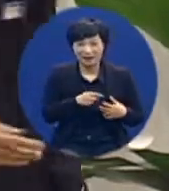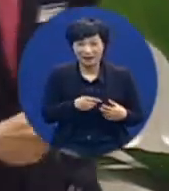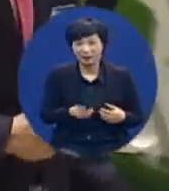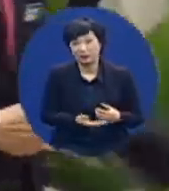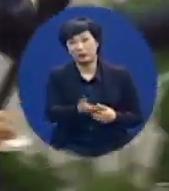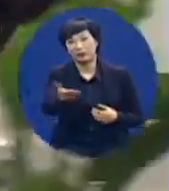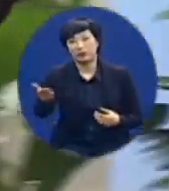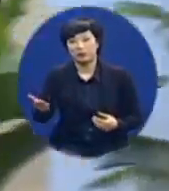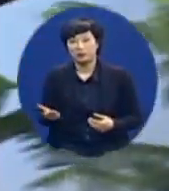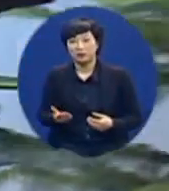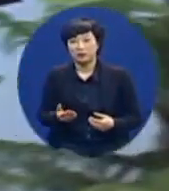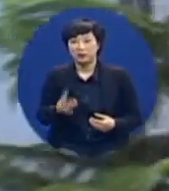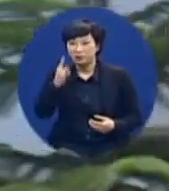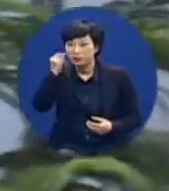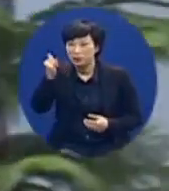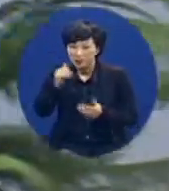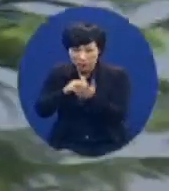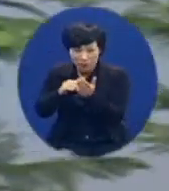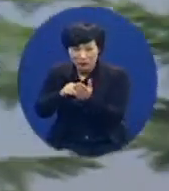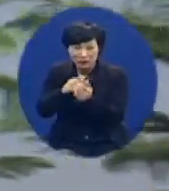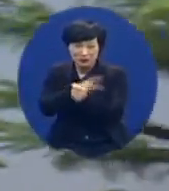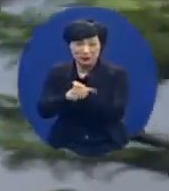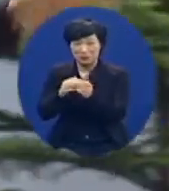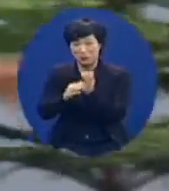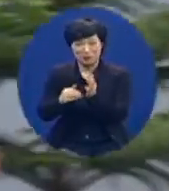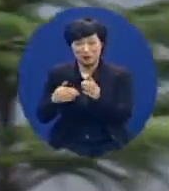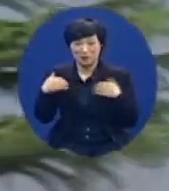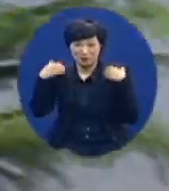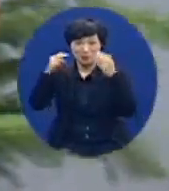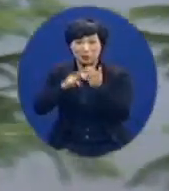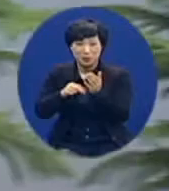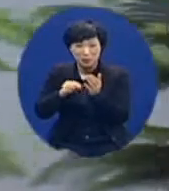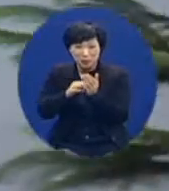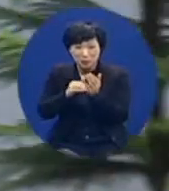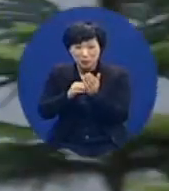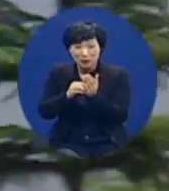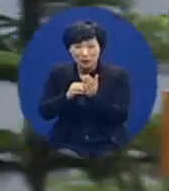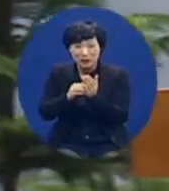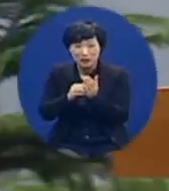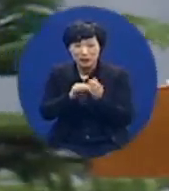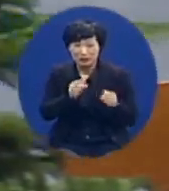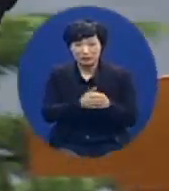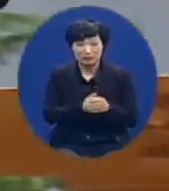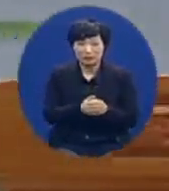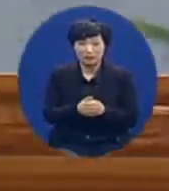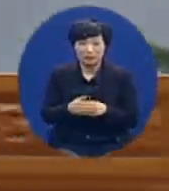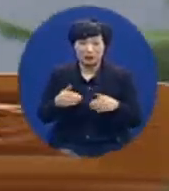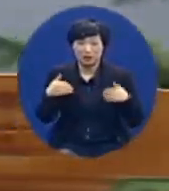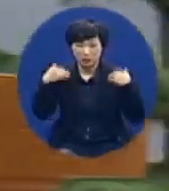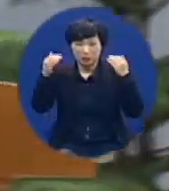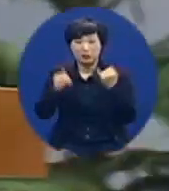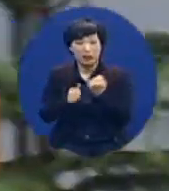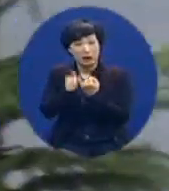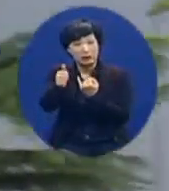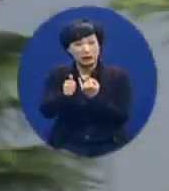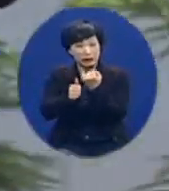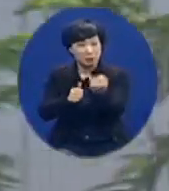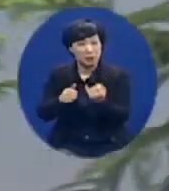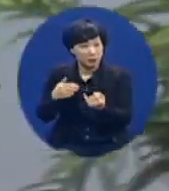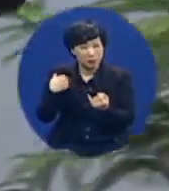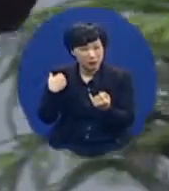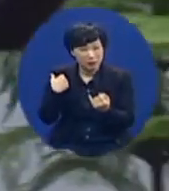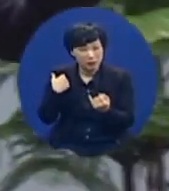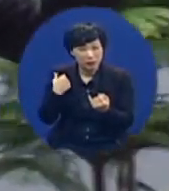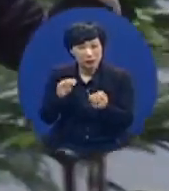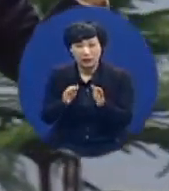Our children spend time playing games without letting their parents know. How about adults? They also